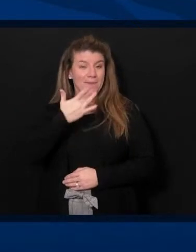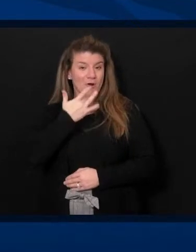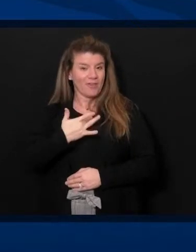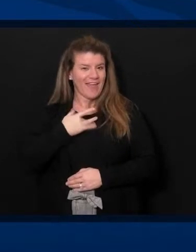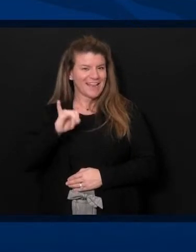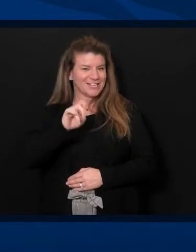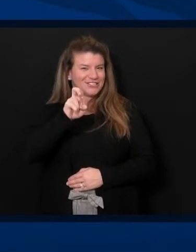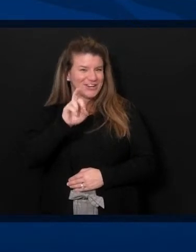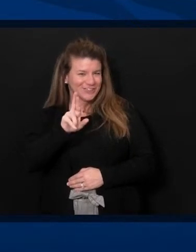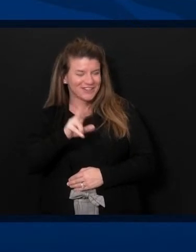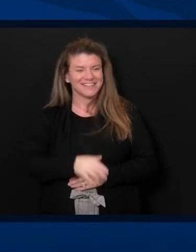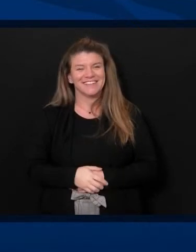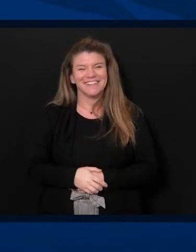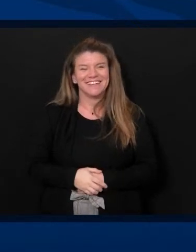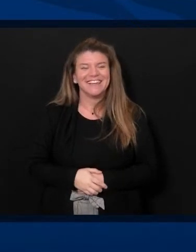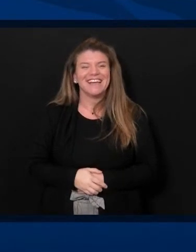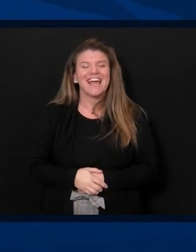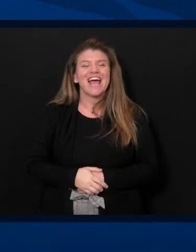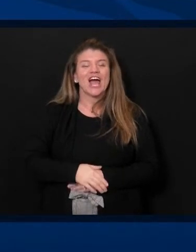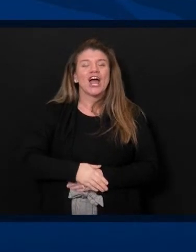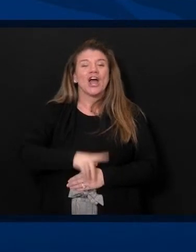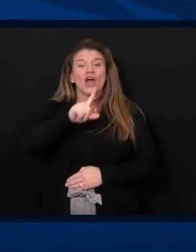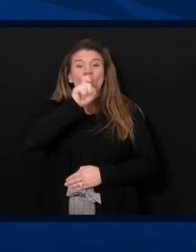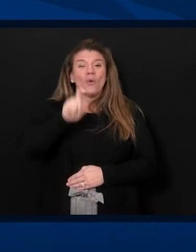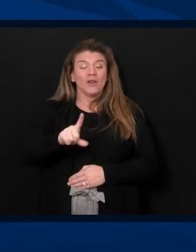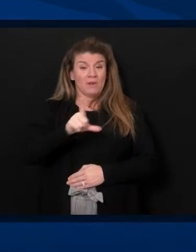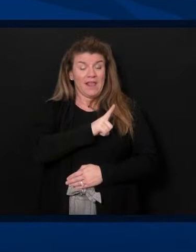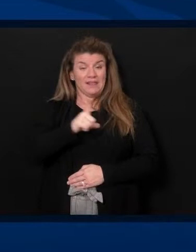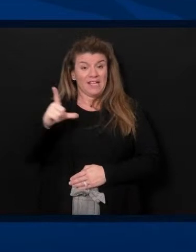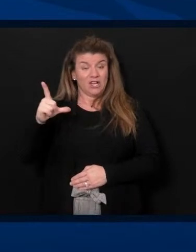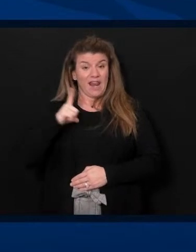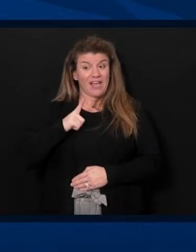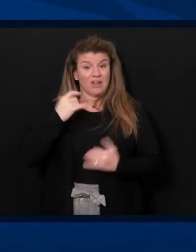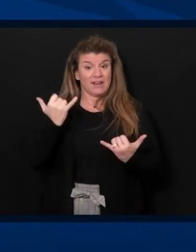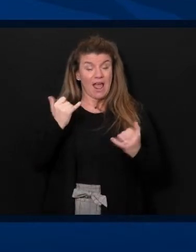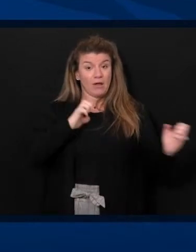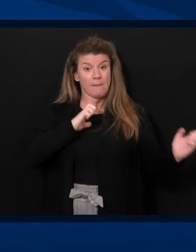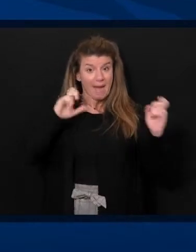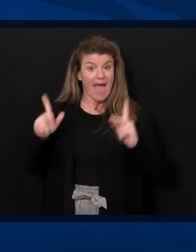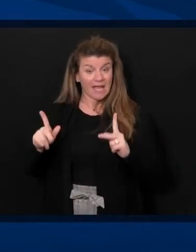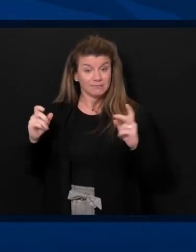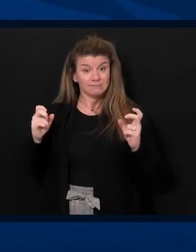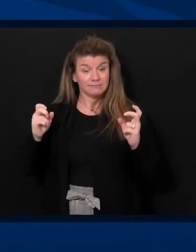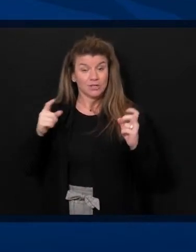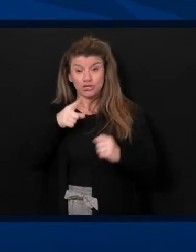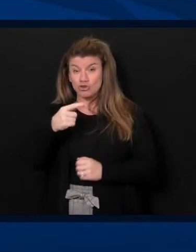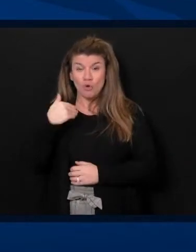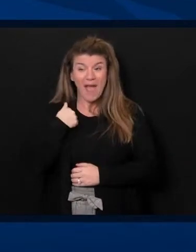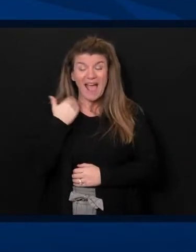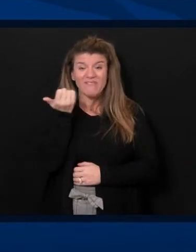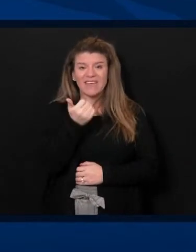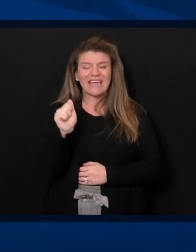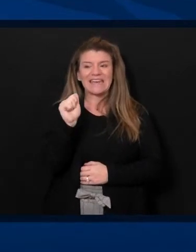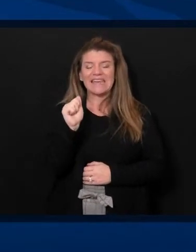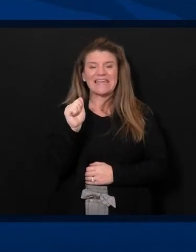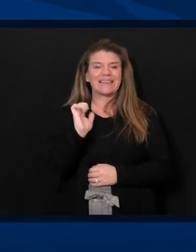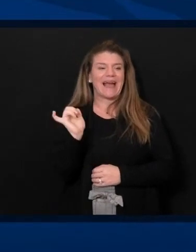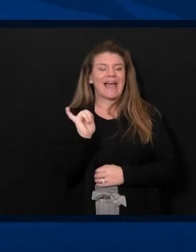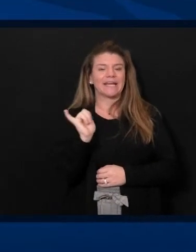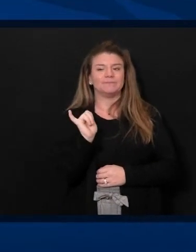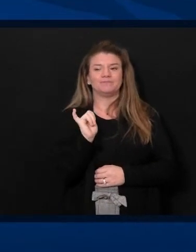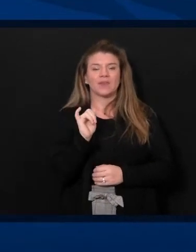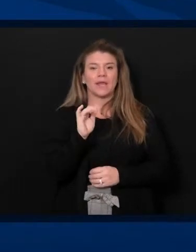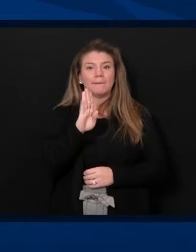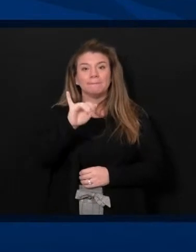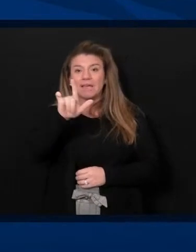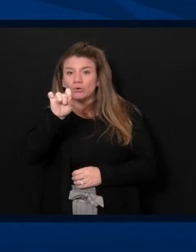Jennifer. Question with the legislature coming back, Governor, do you have any package of bills